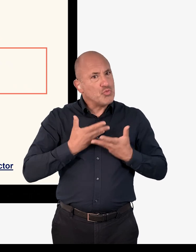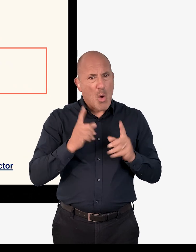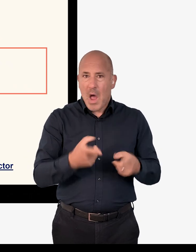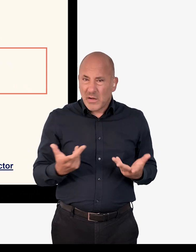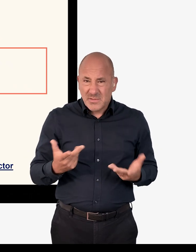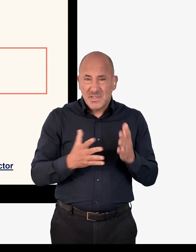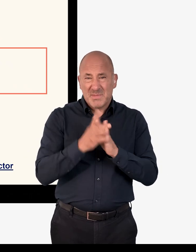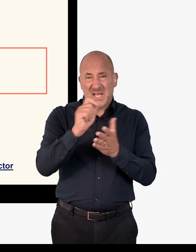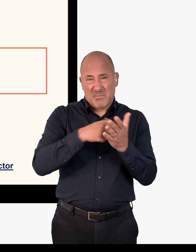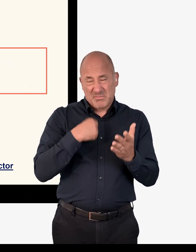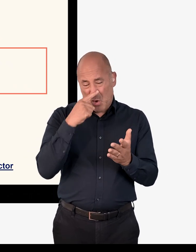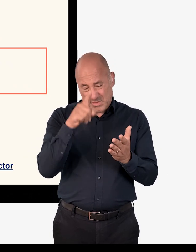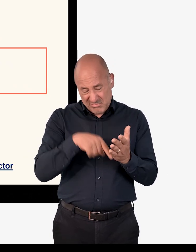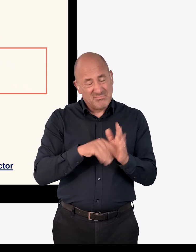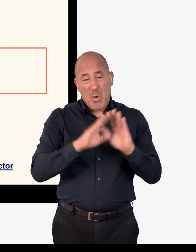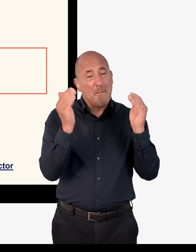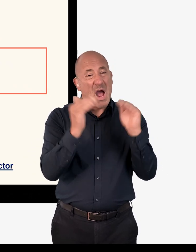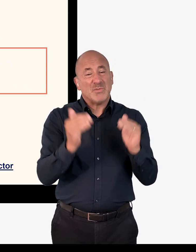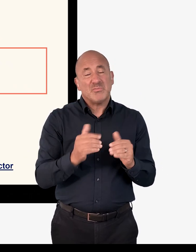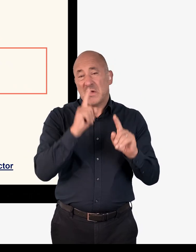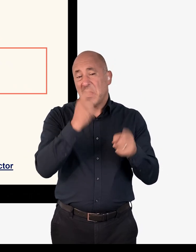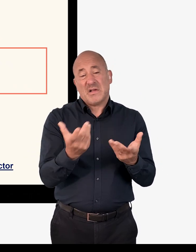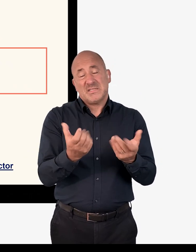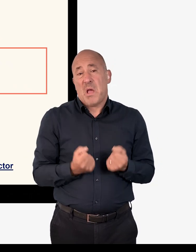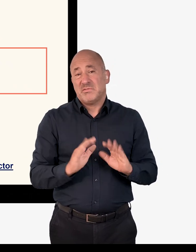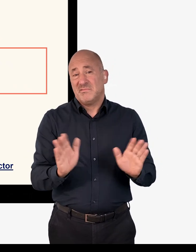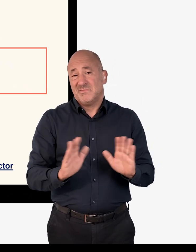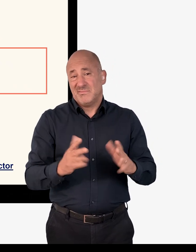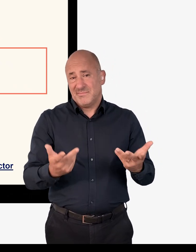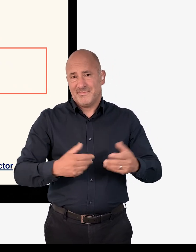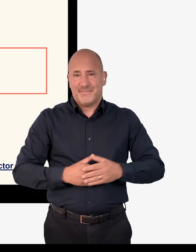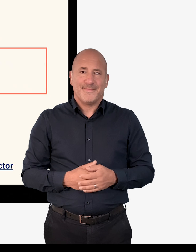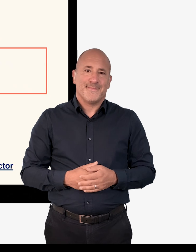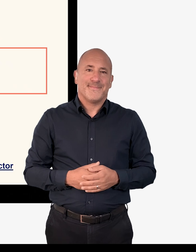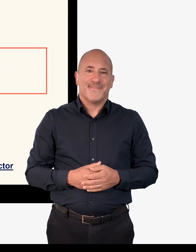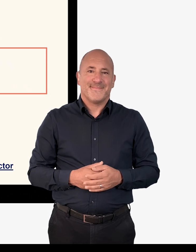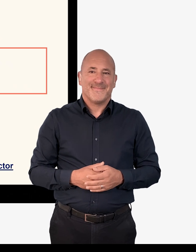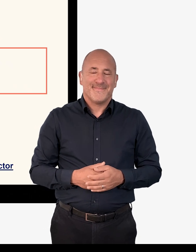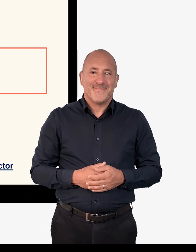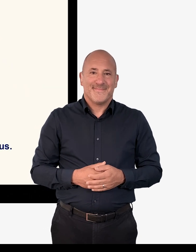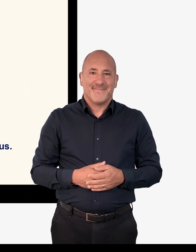3 or equivalent, your application may be deemed ineligible.